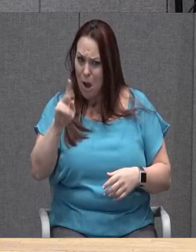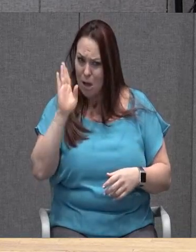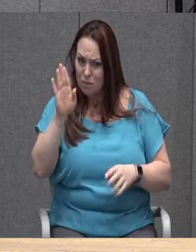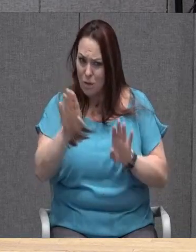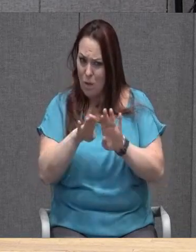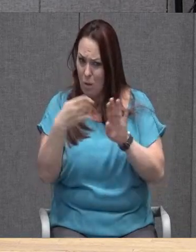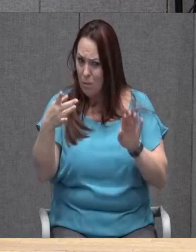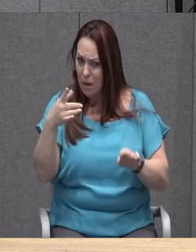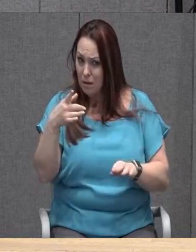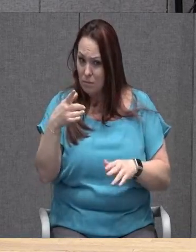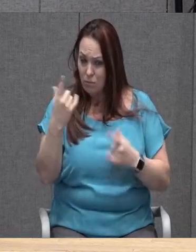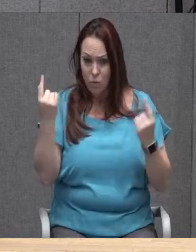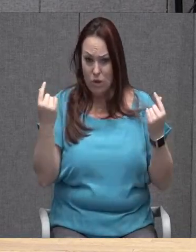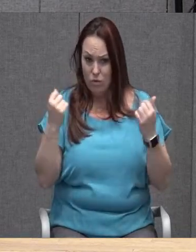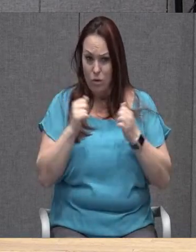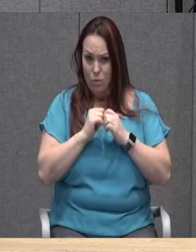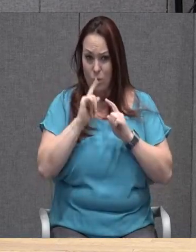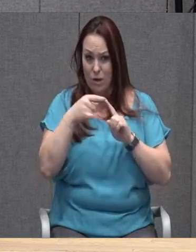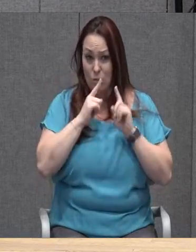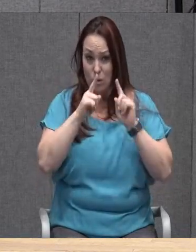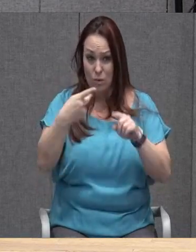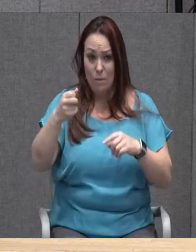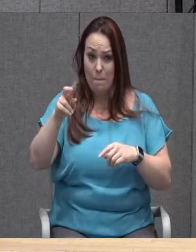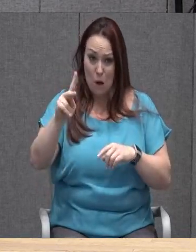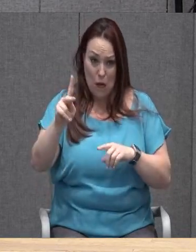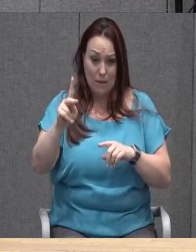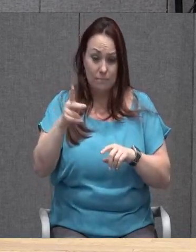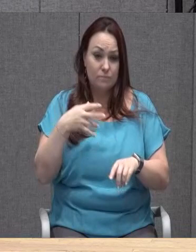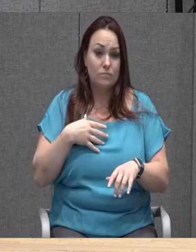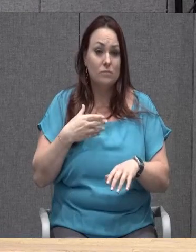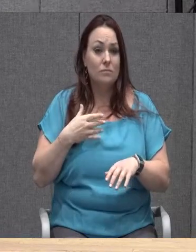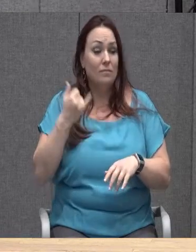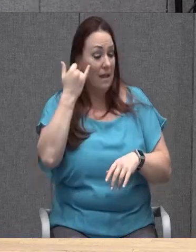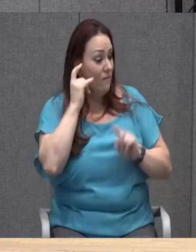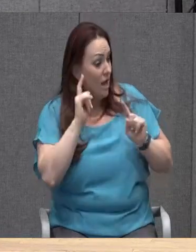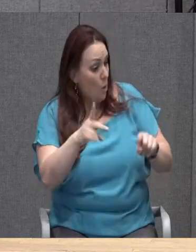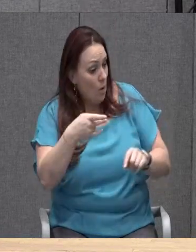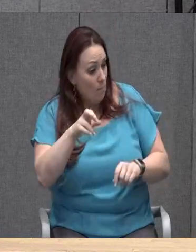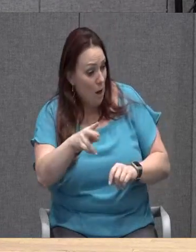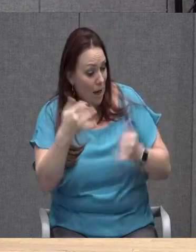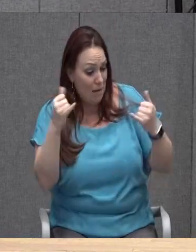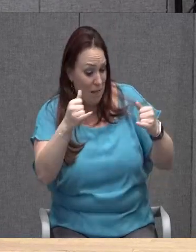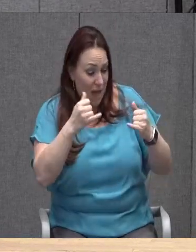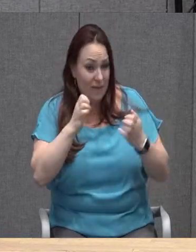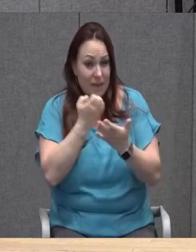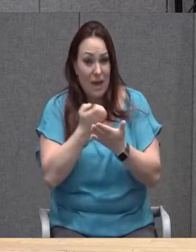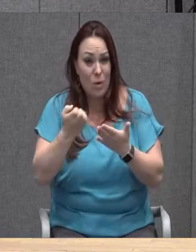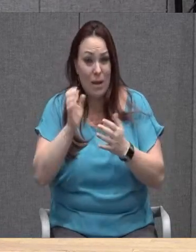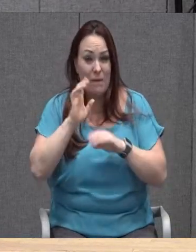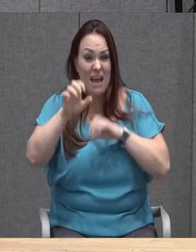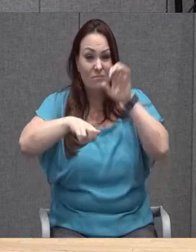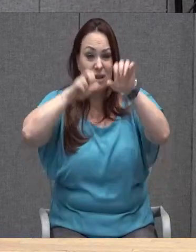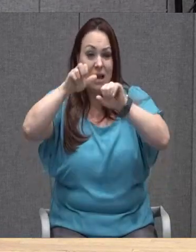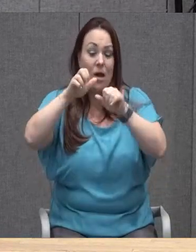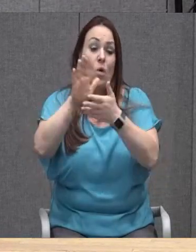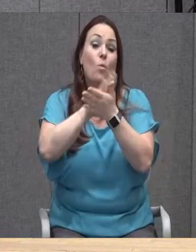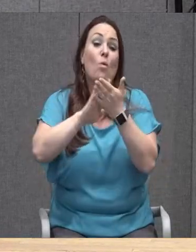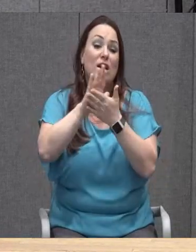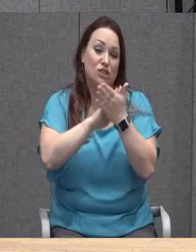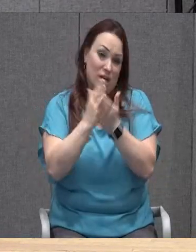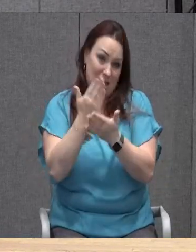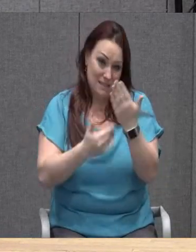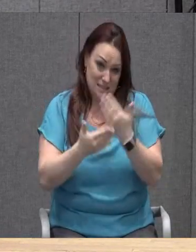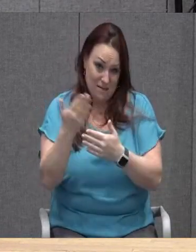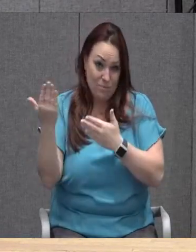to do there? So I would wash hands after I play on the playground equipment. Tal vez llevarte, maybe take some